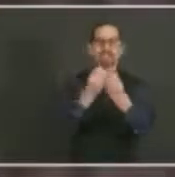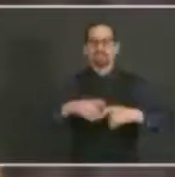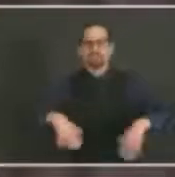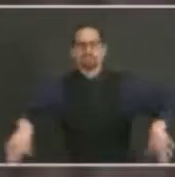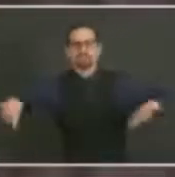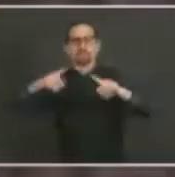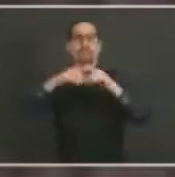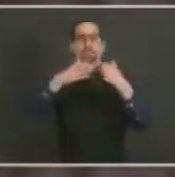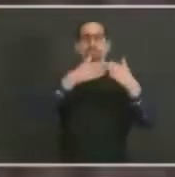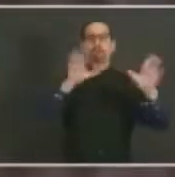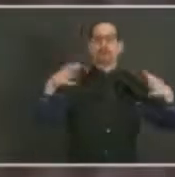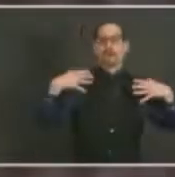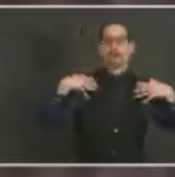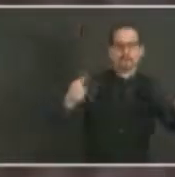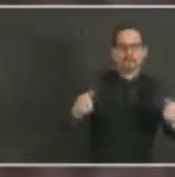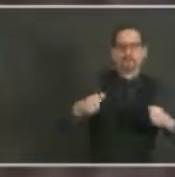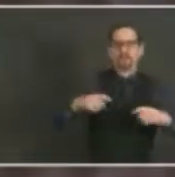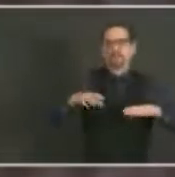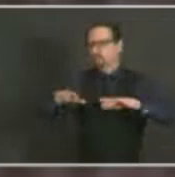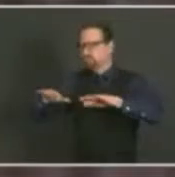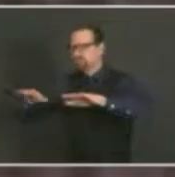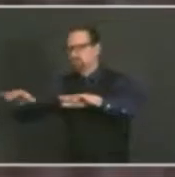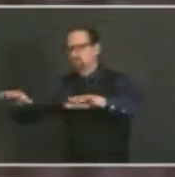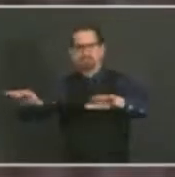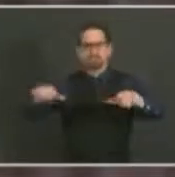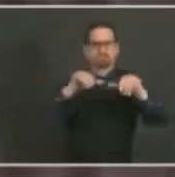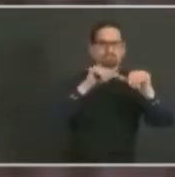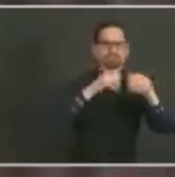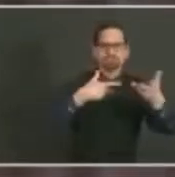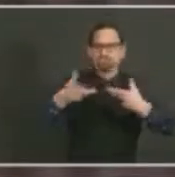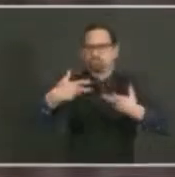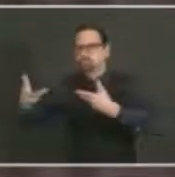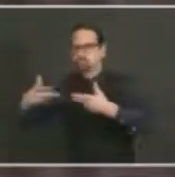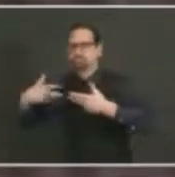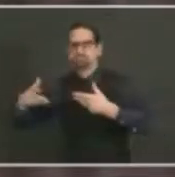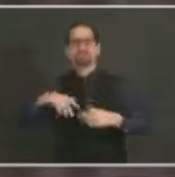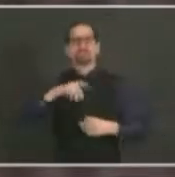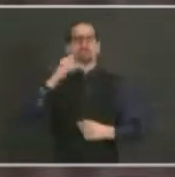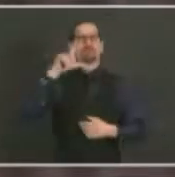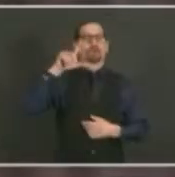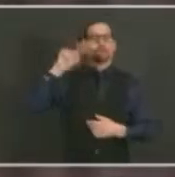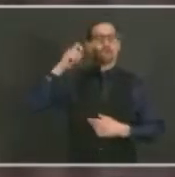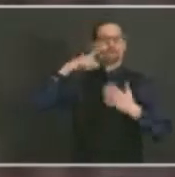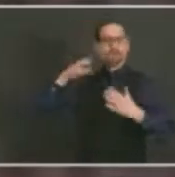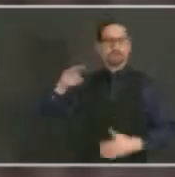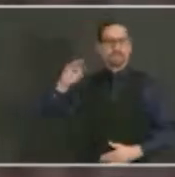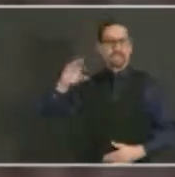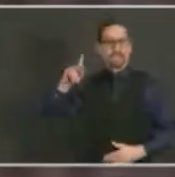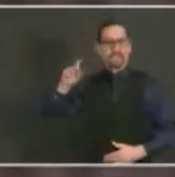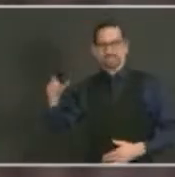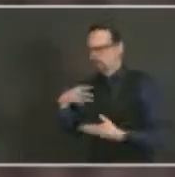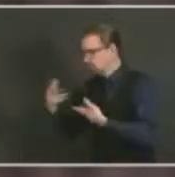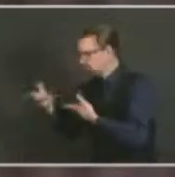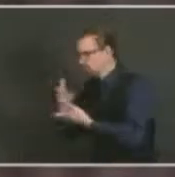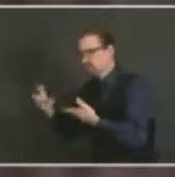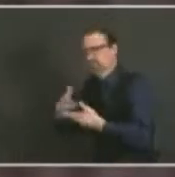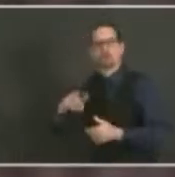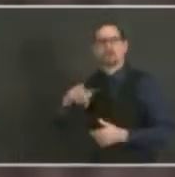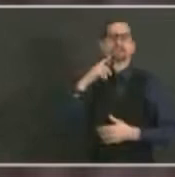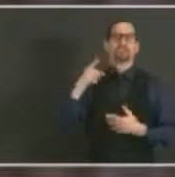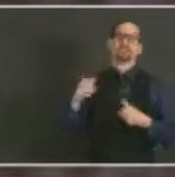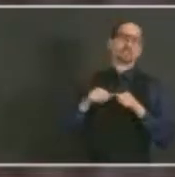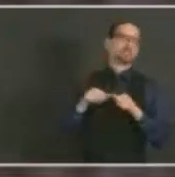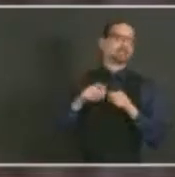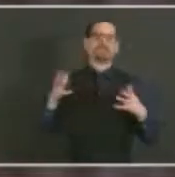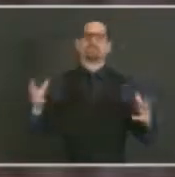can when we can. Lieutenant Governor McKee has brought enormous energy to this process, and Governor Raimondo remains